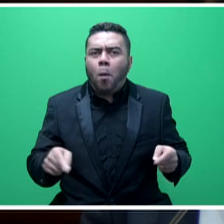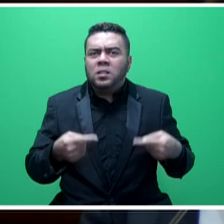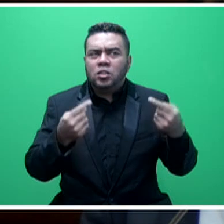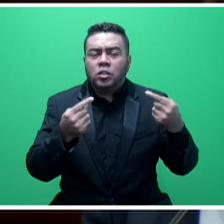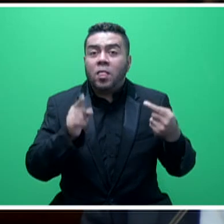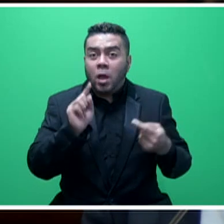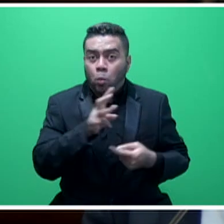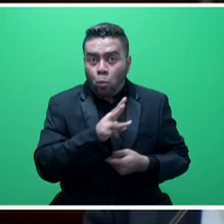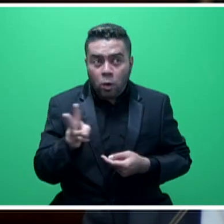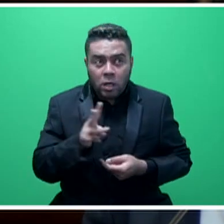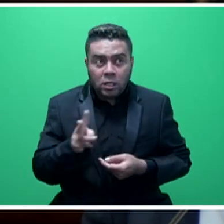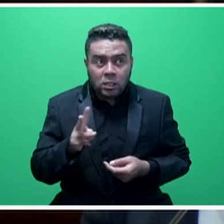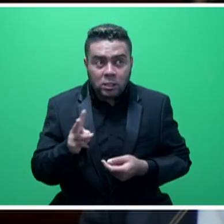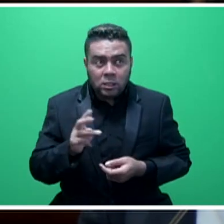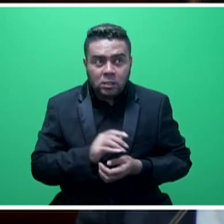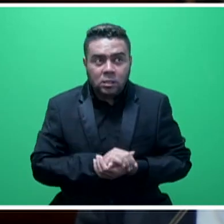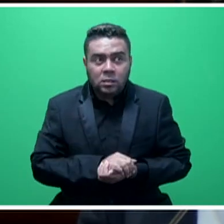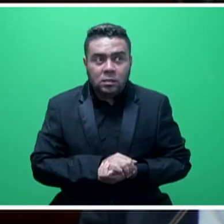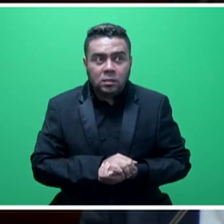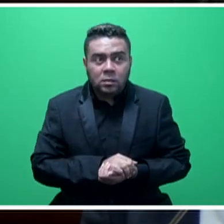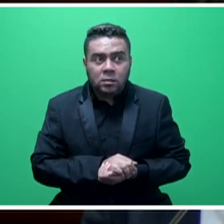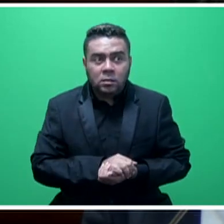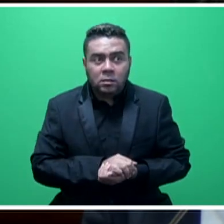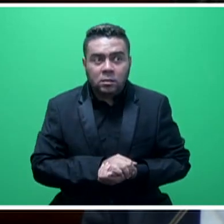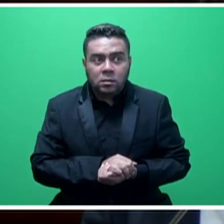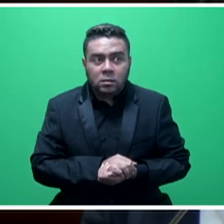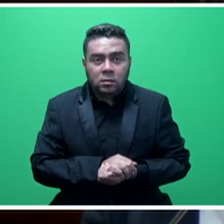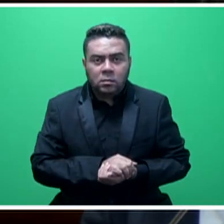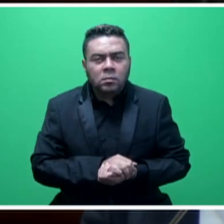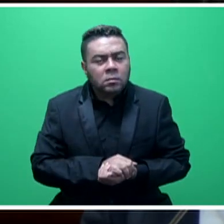that word, Mr. Speaker, sir, is anachronism.